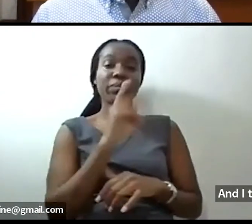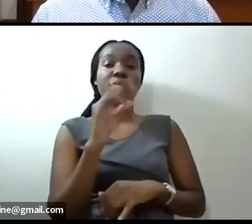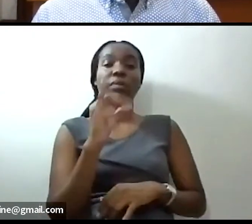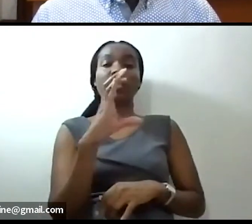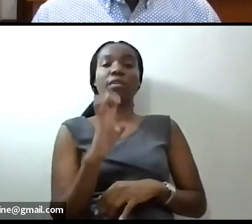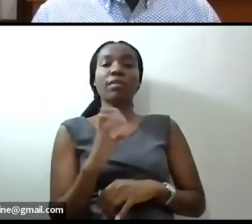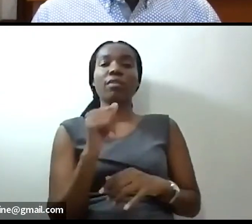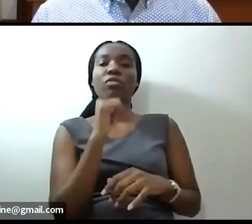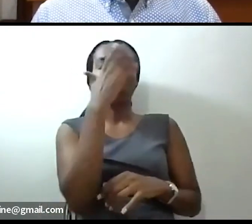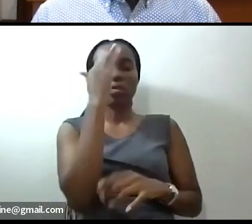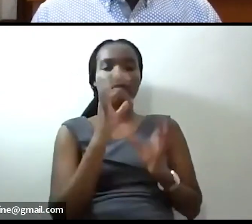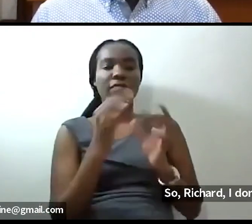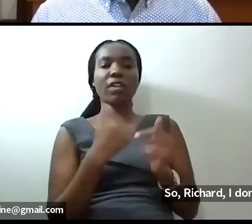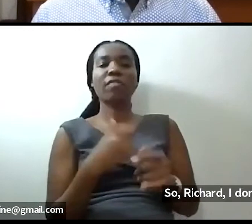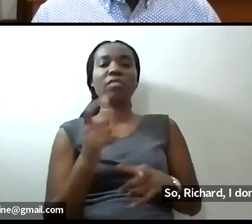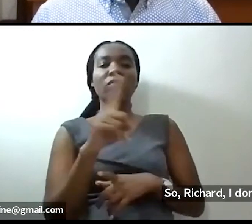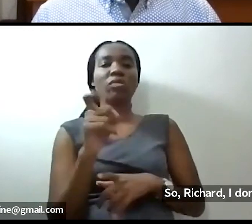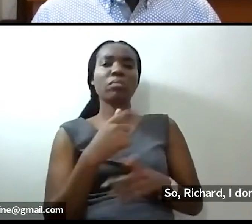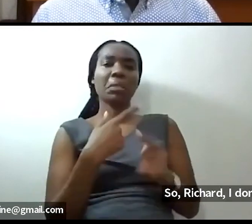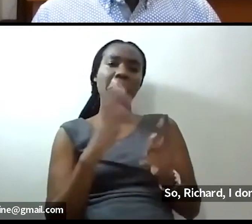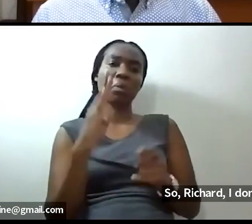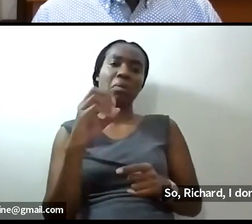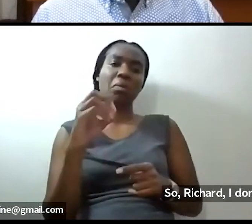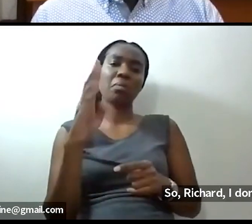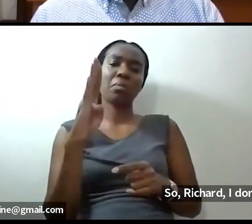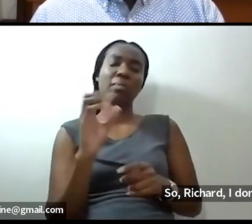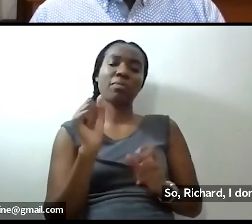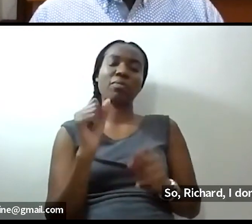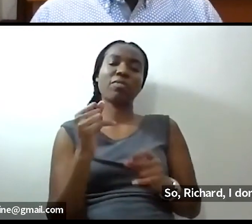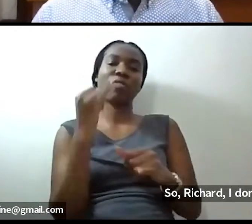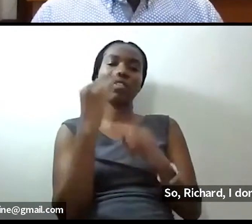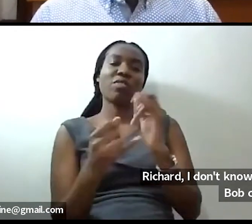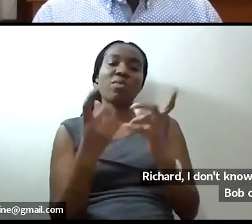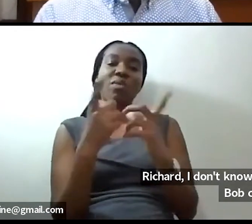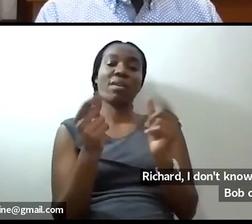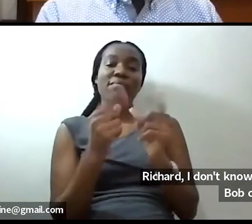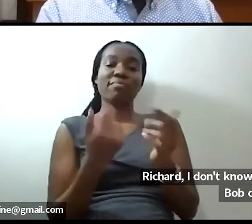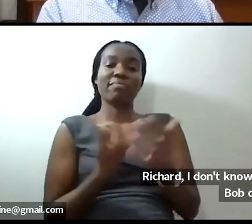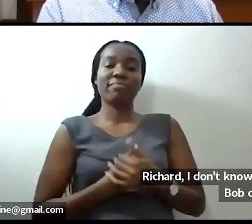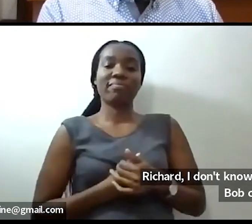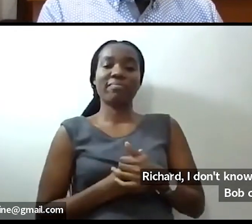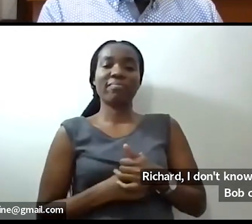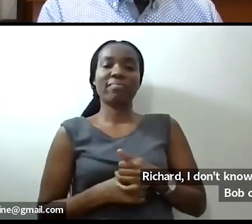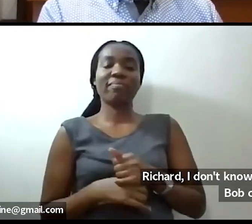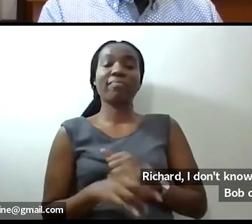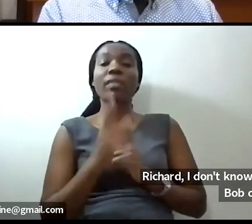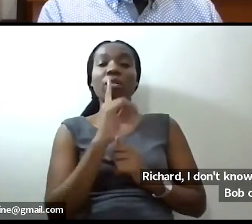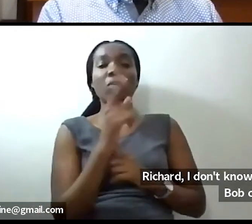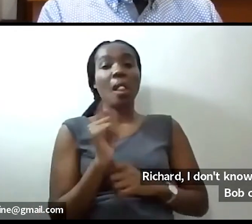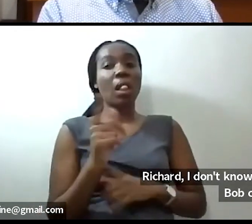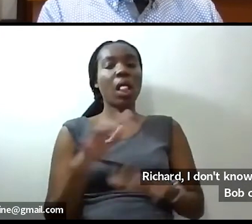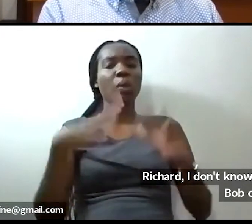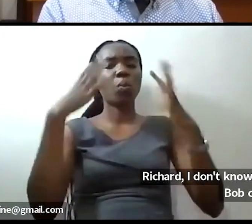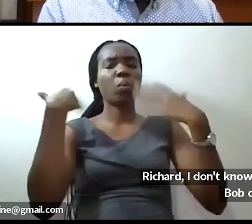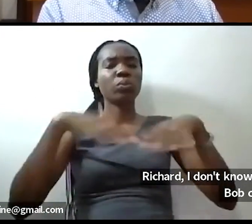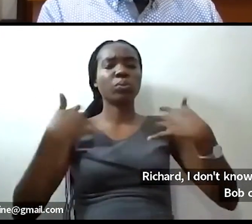question, or Bob can do his parting shot. Parting shot, as Bob, who has done an